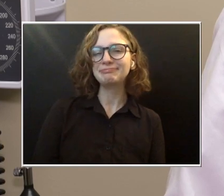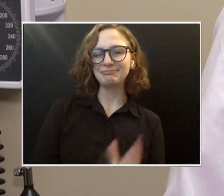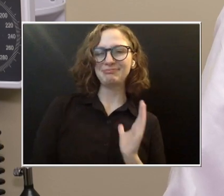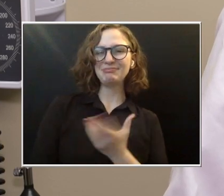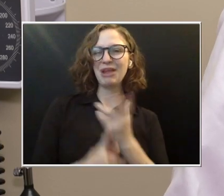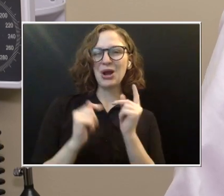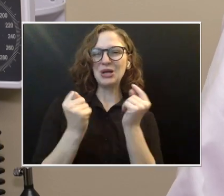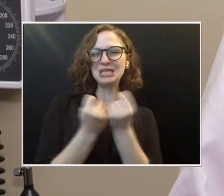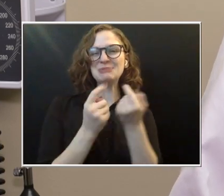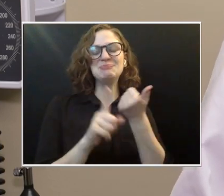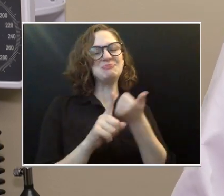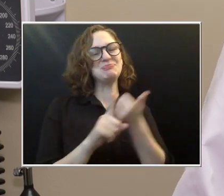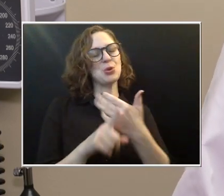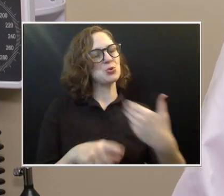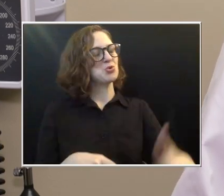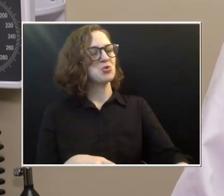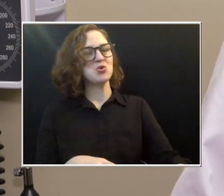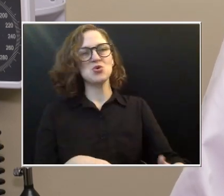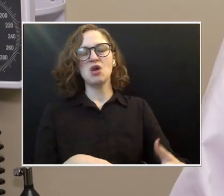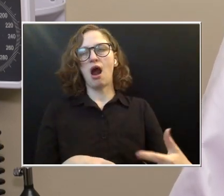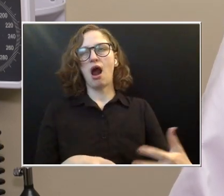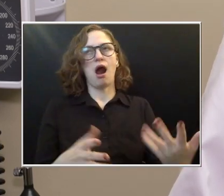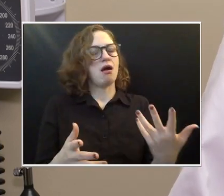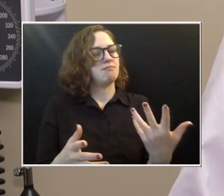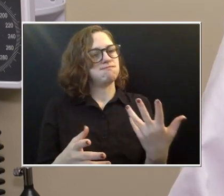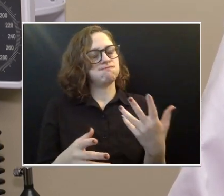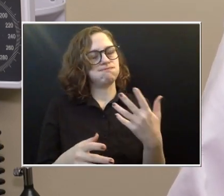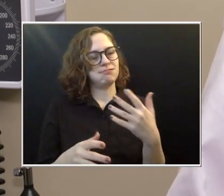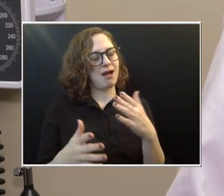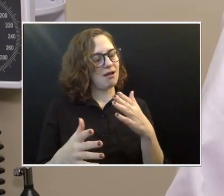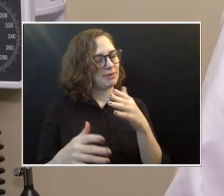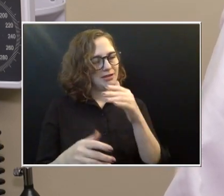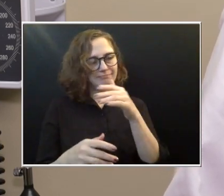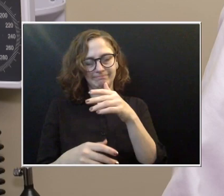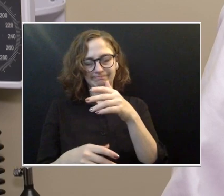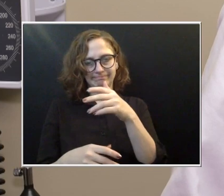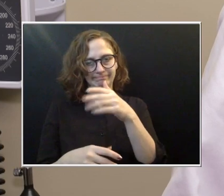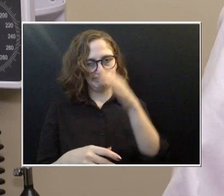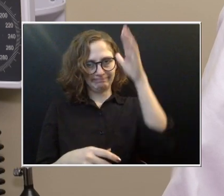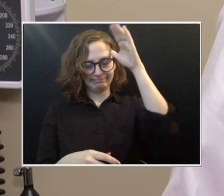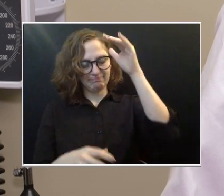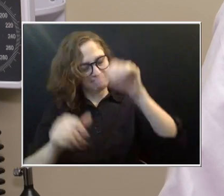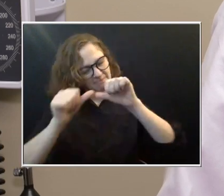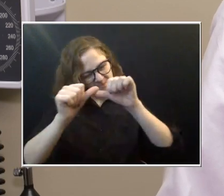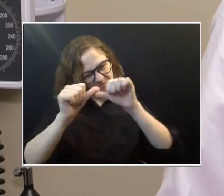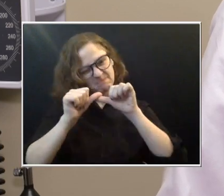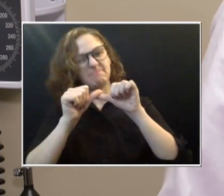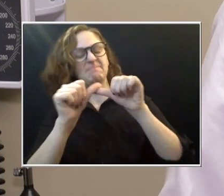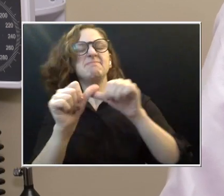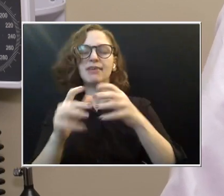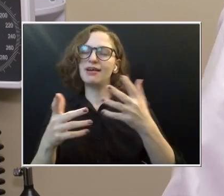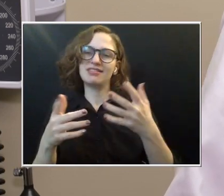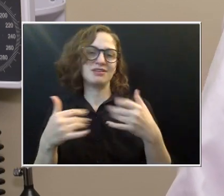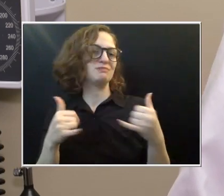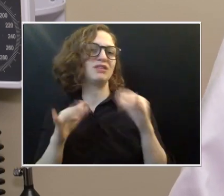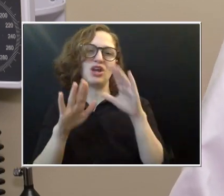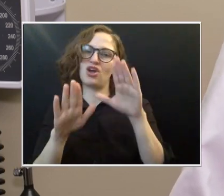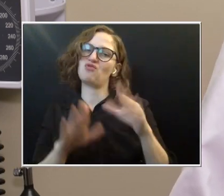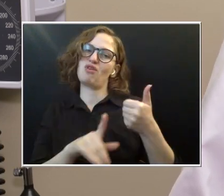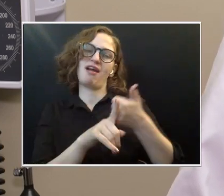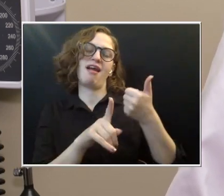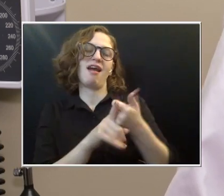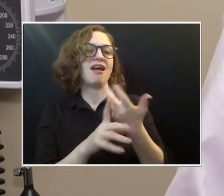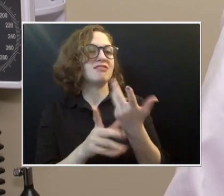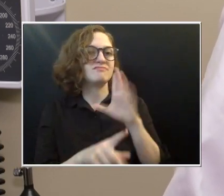it on here in the last part of the year. They've played great. They've just looked unstoppable in the